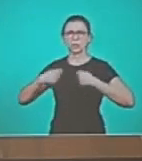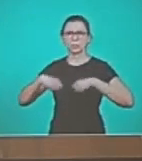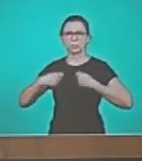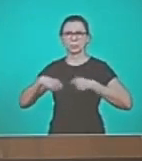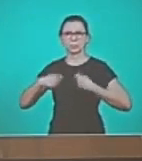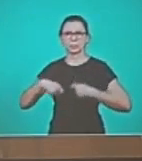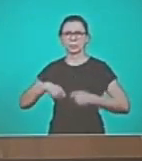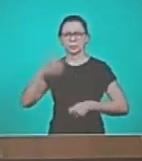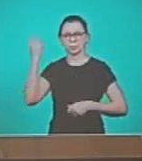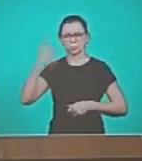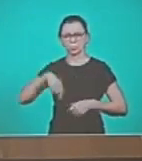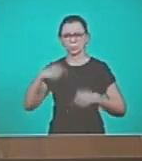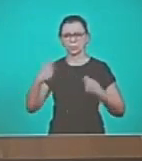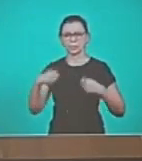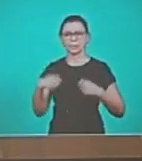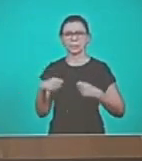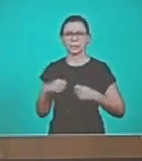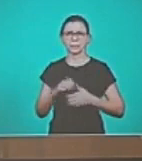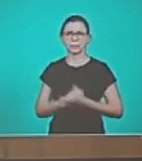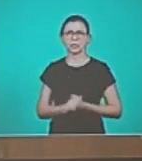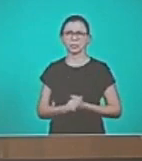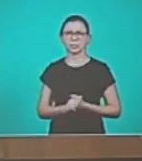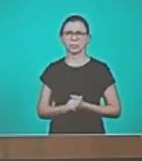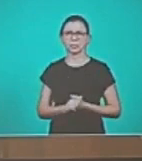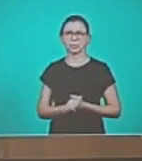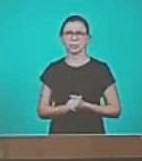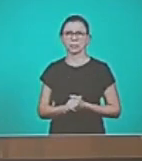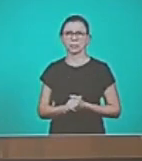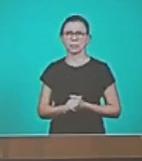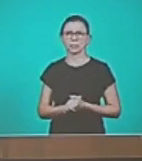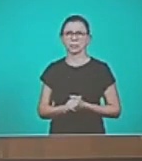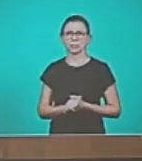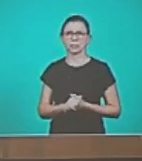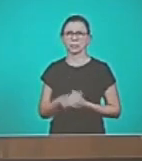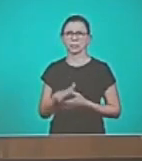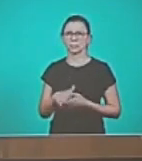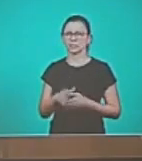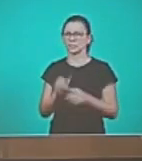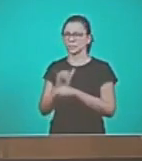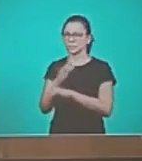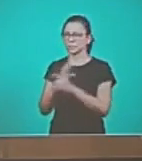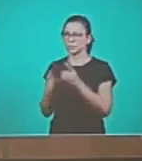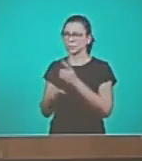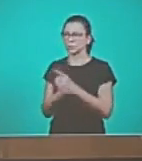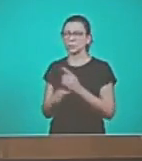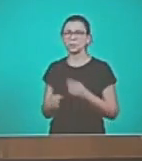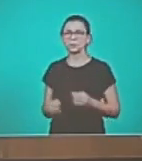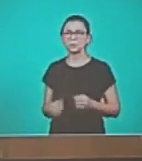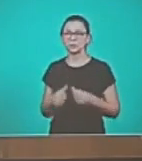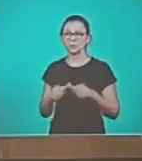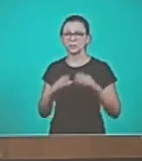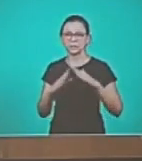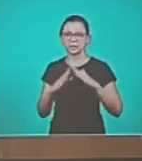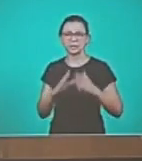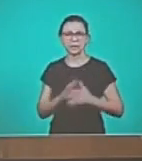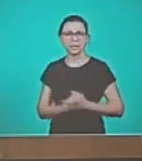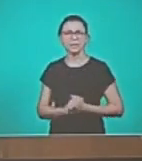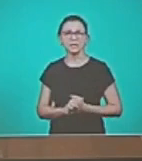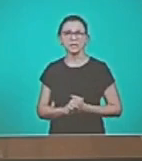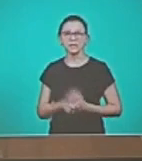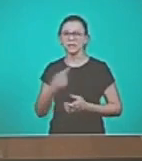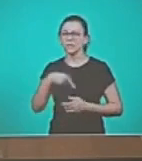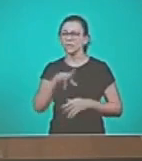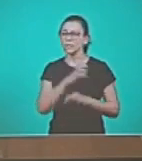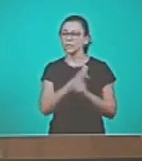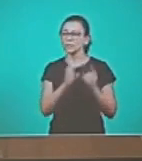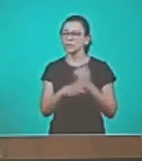necessity. And if you're an assessment, sister, if you don't come to Sunday school, you end up losing your battle